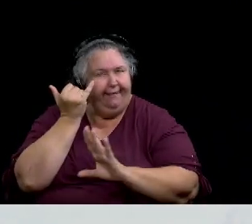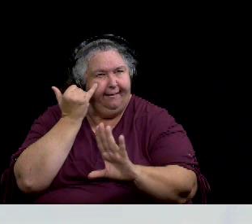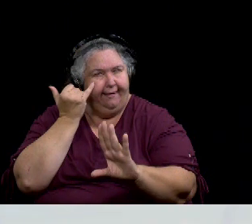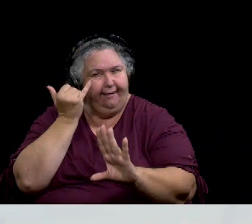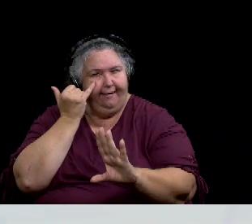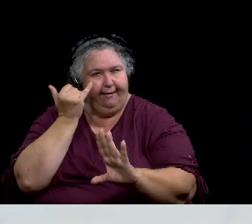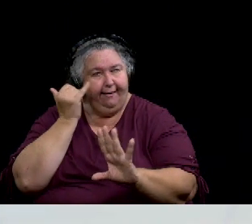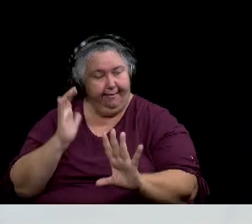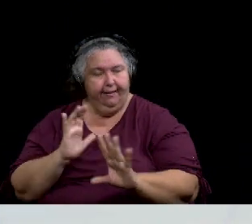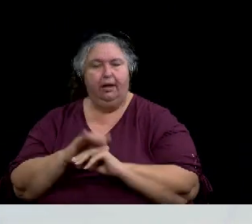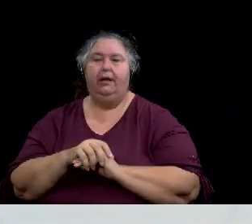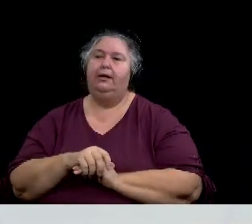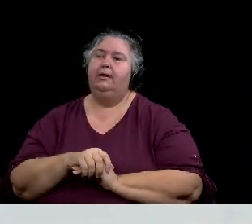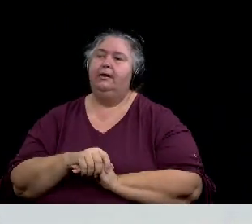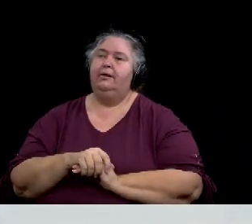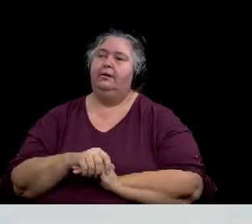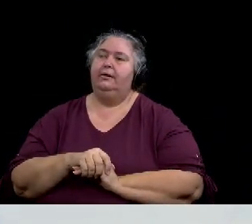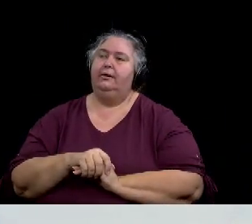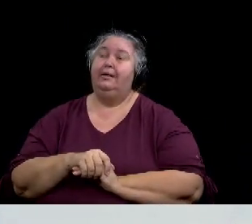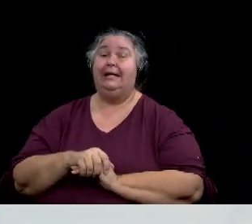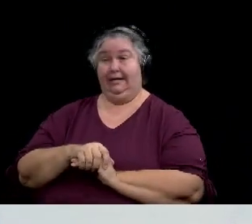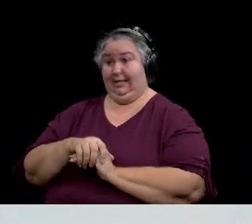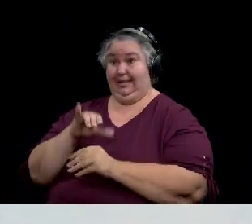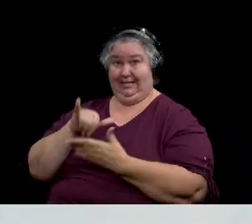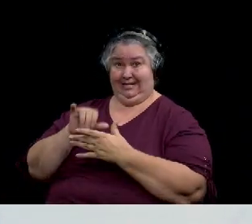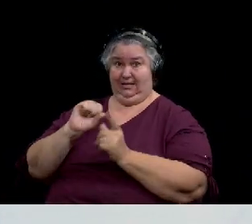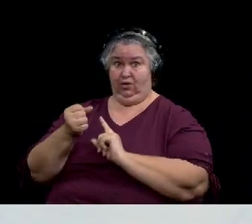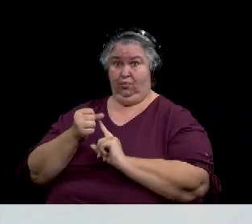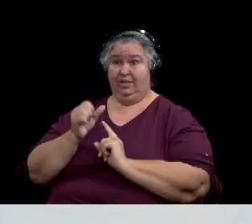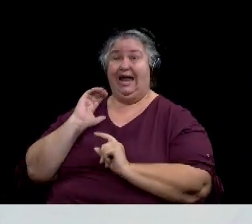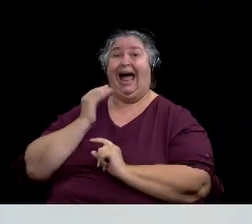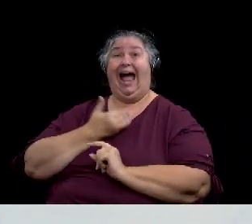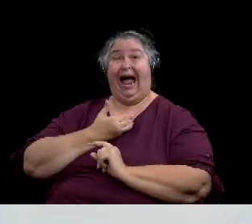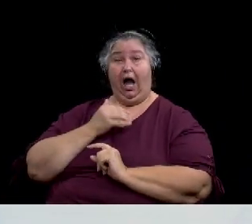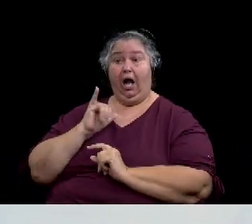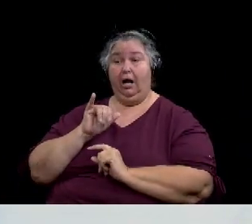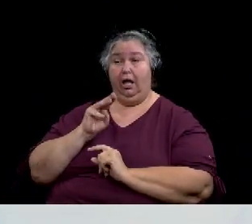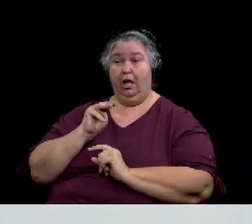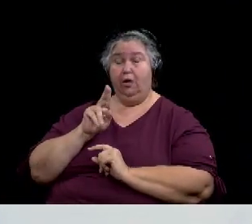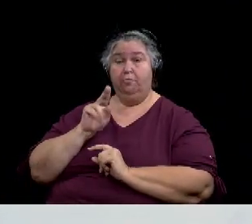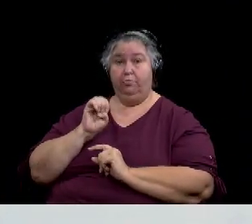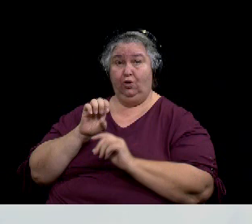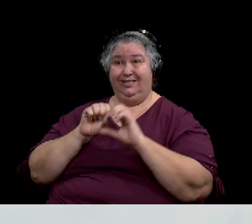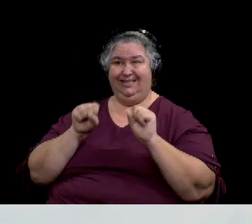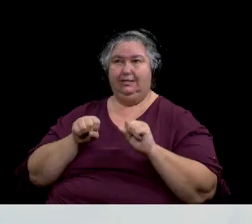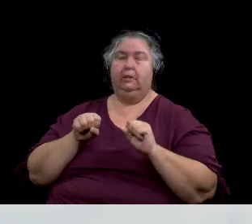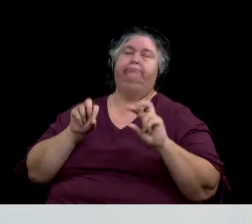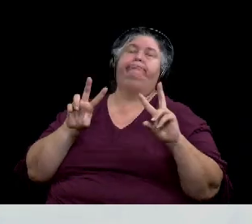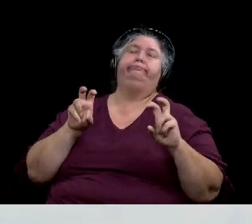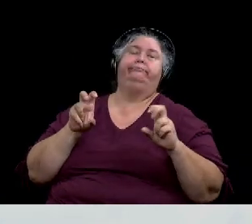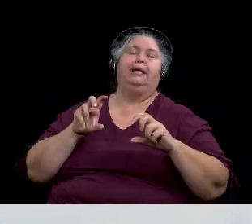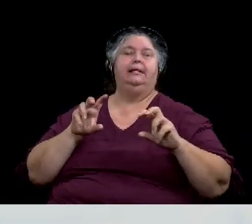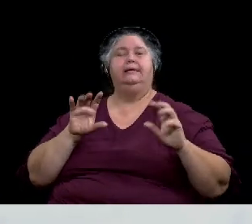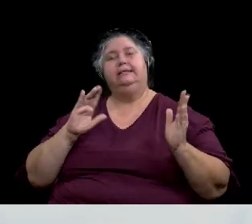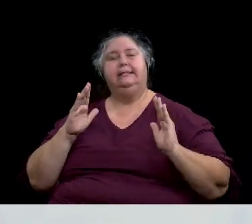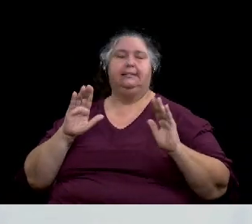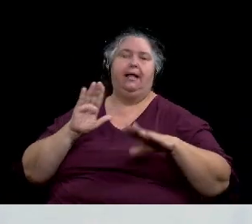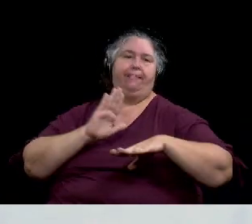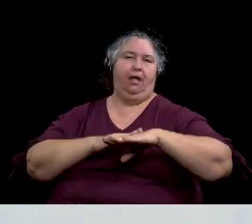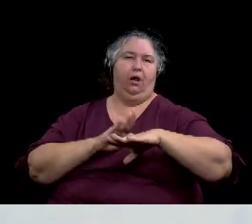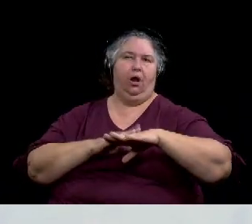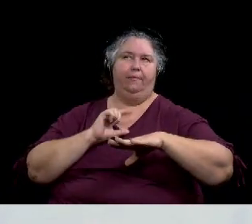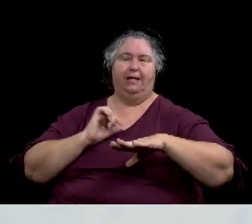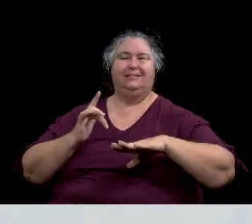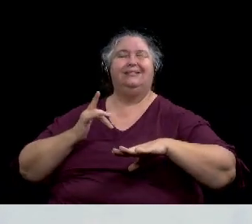In this case, our immune system is the alarm. The alarm is the symptoms that we feel when we're